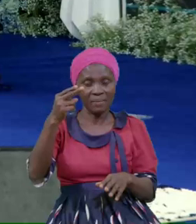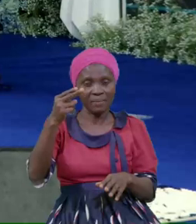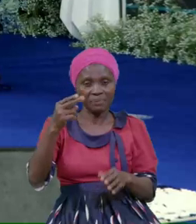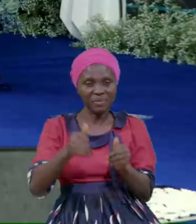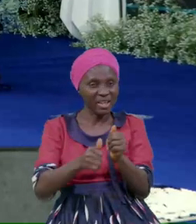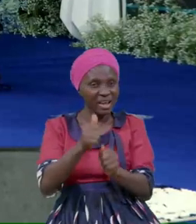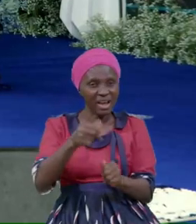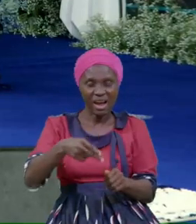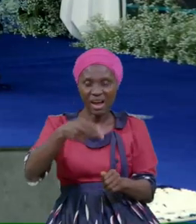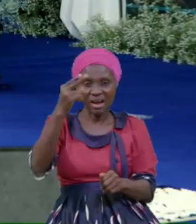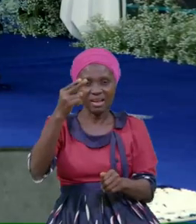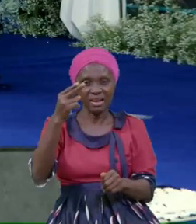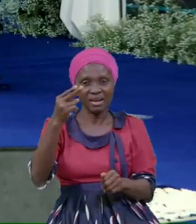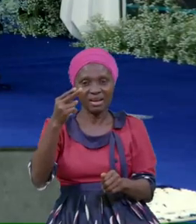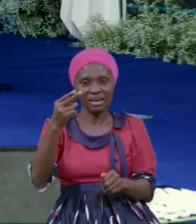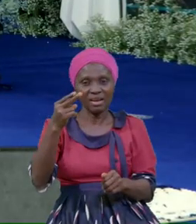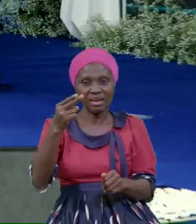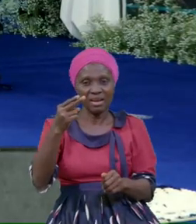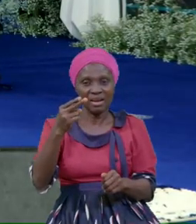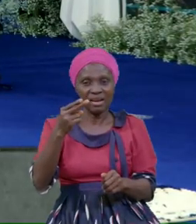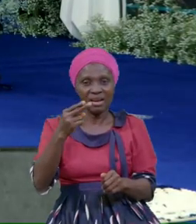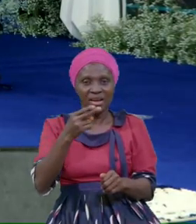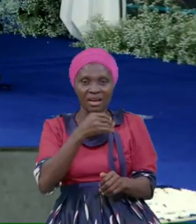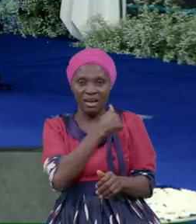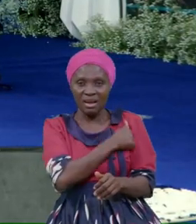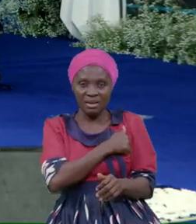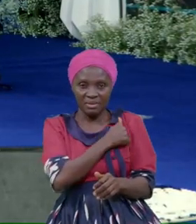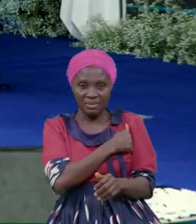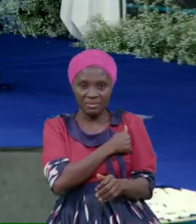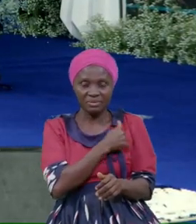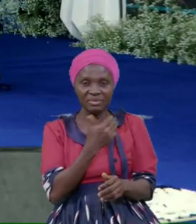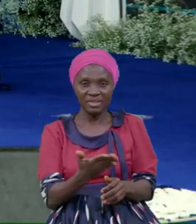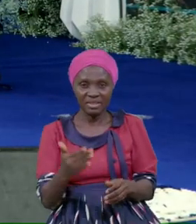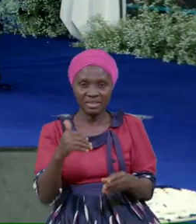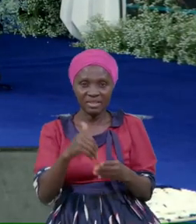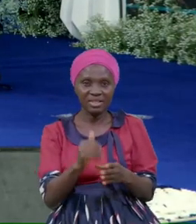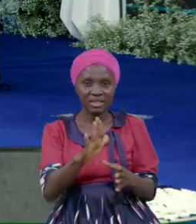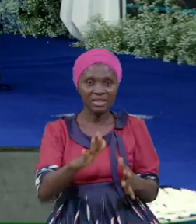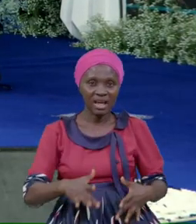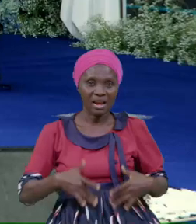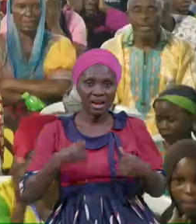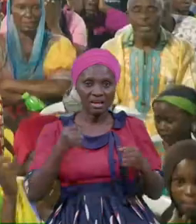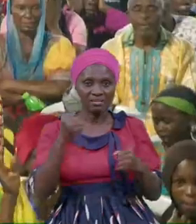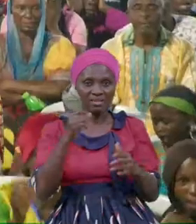habitual, higher things in their lives. In Jesus' name.